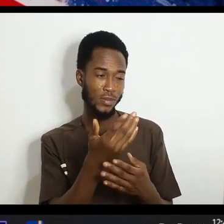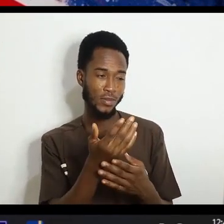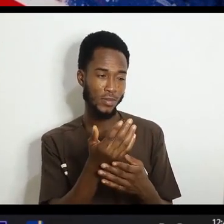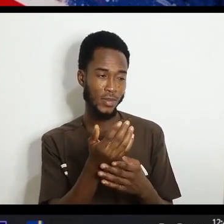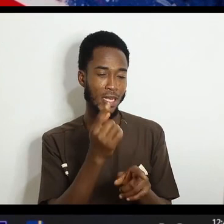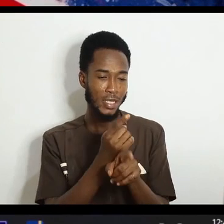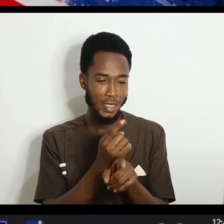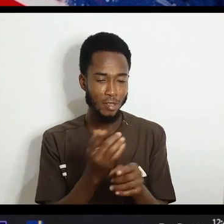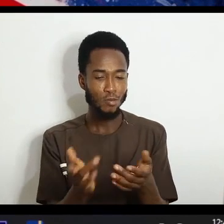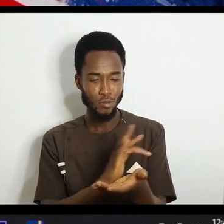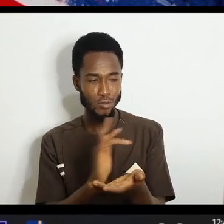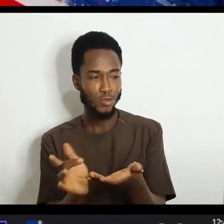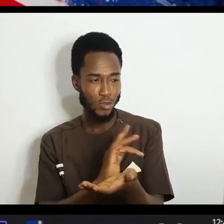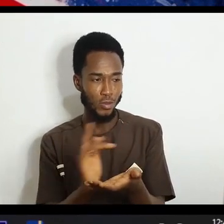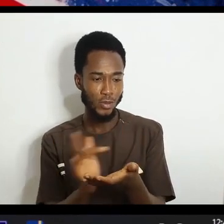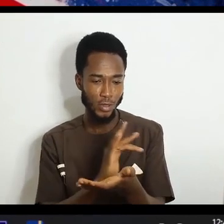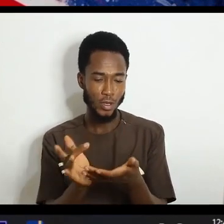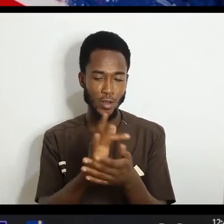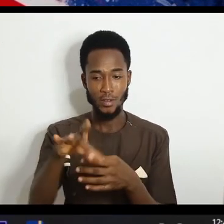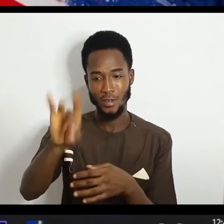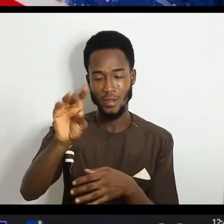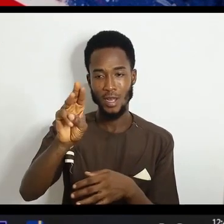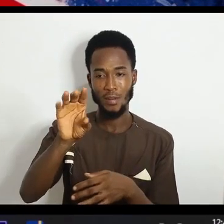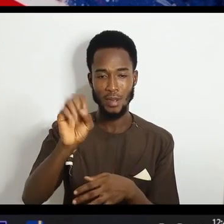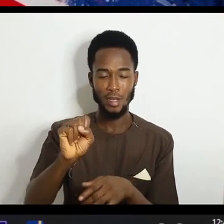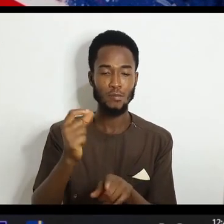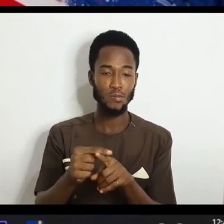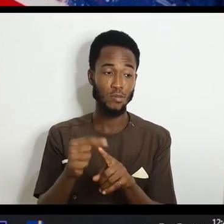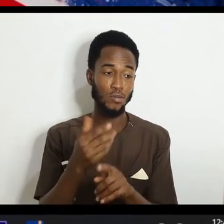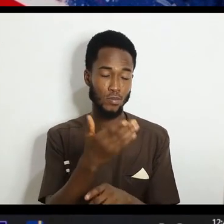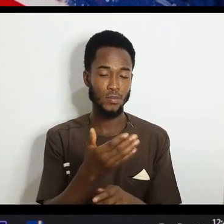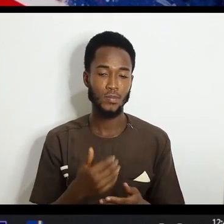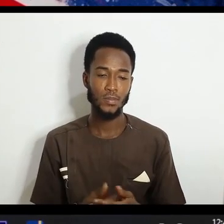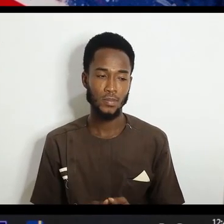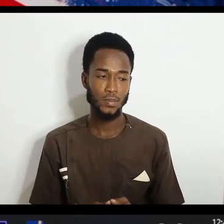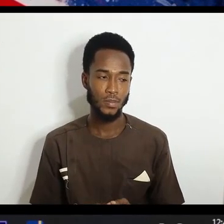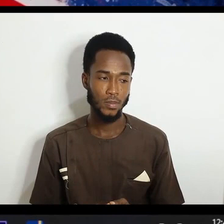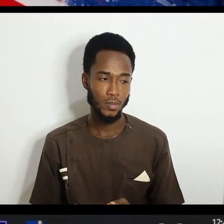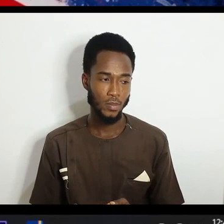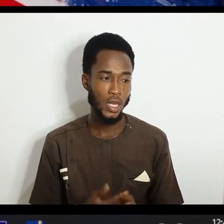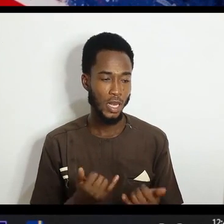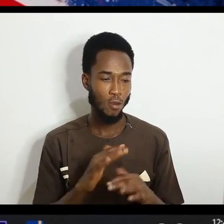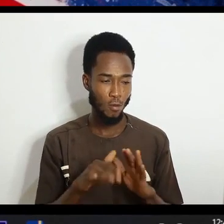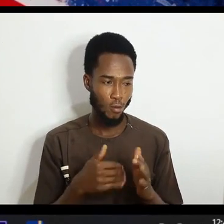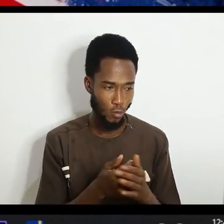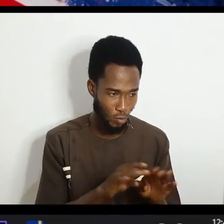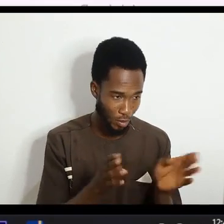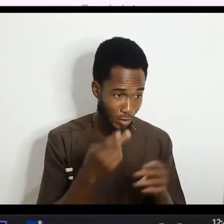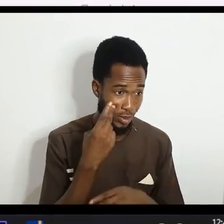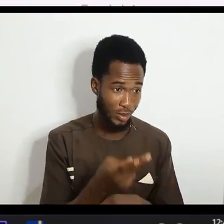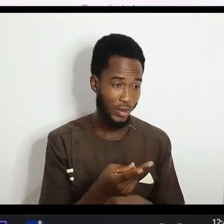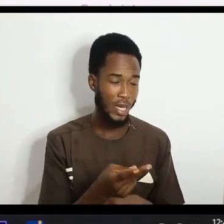you look through. Then you can find Microsoft Word over here. So let's open